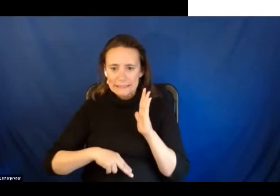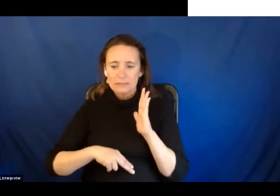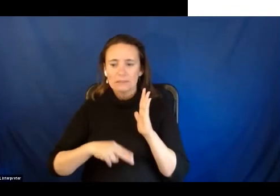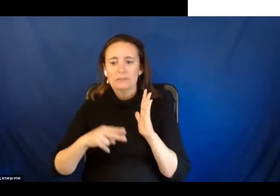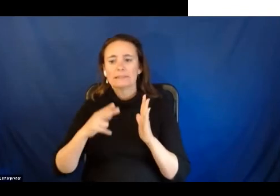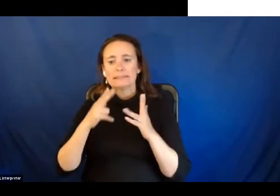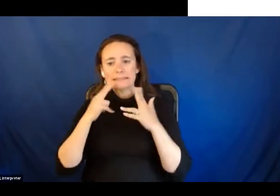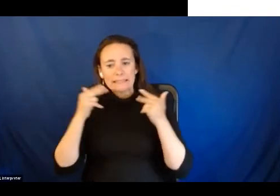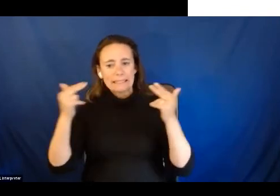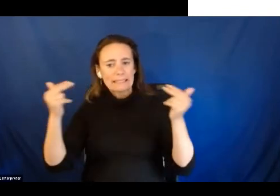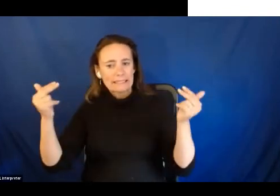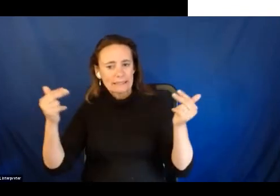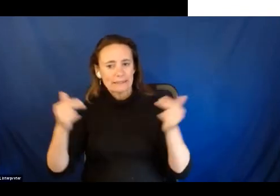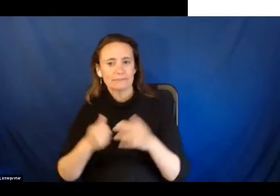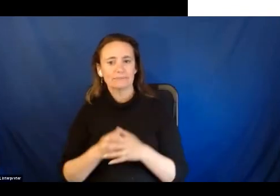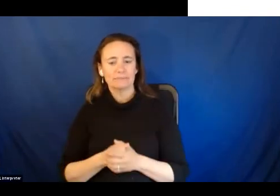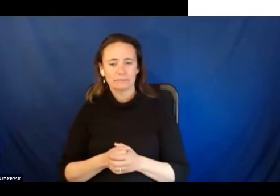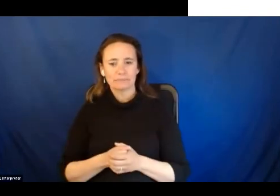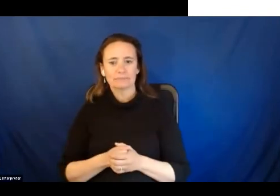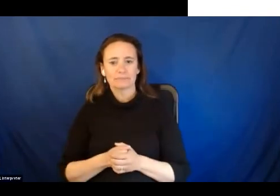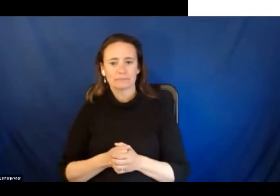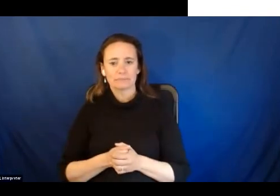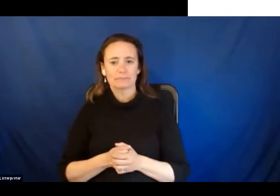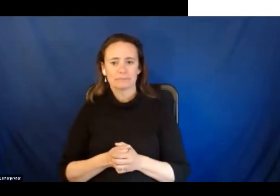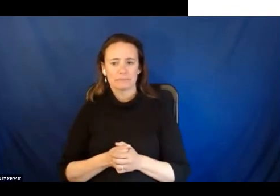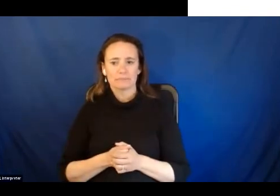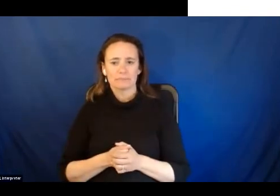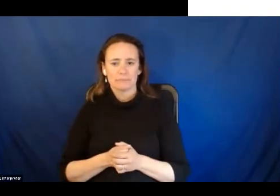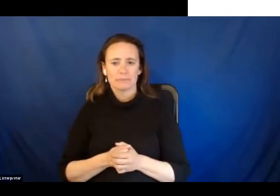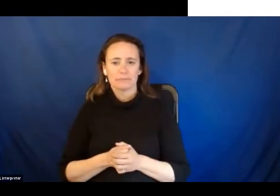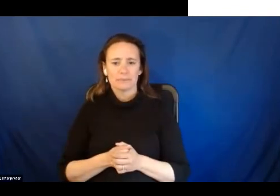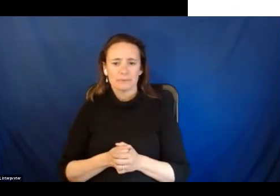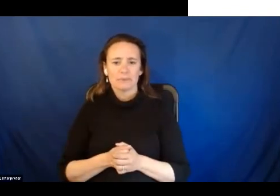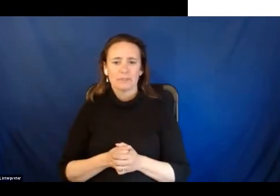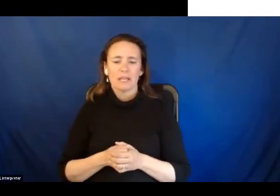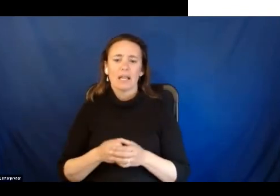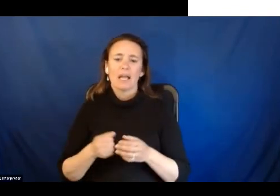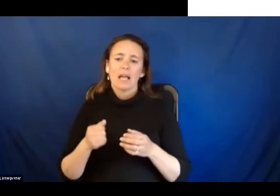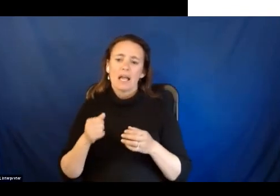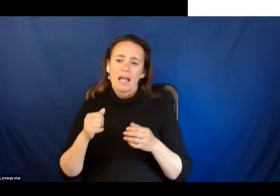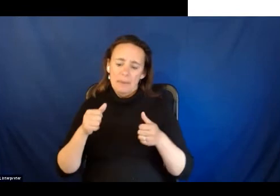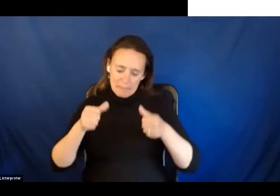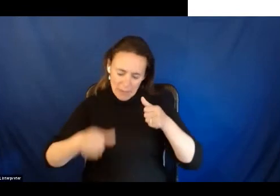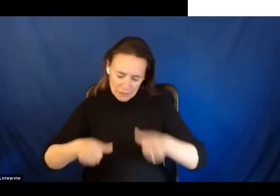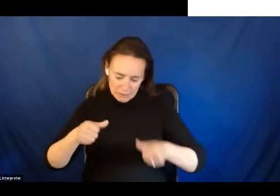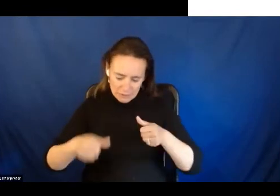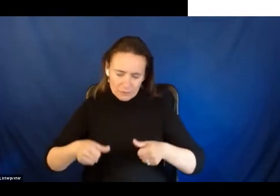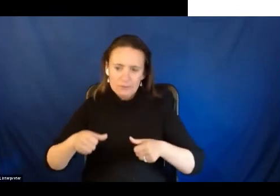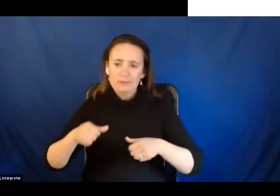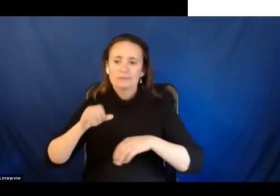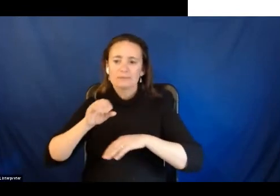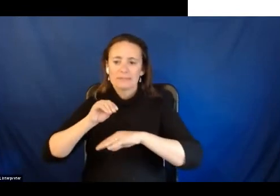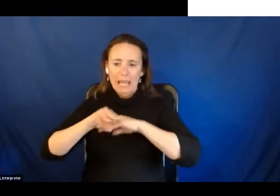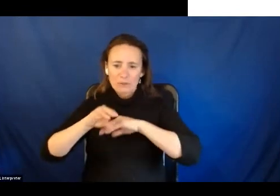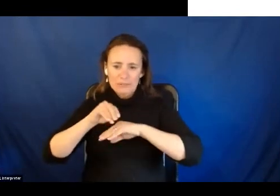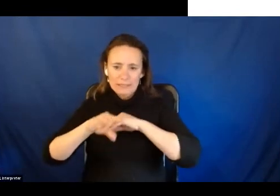singing. That's a signing, I apologize. Puzzles, counseling, pottery, and metalwork.